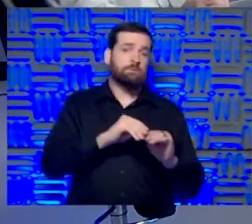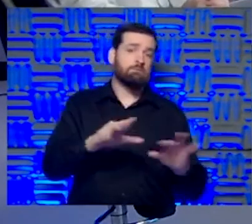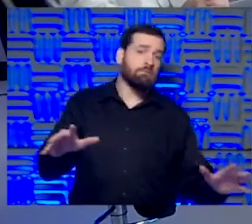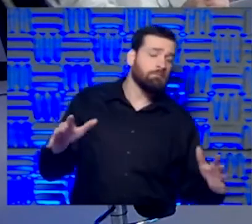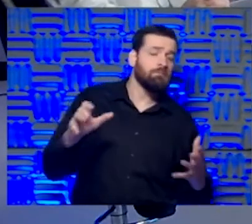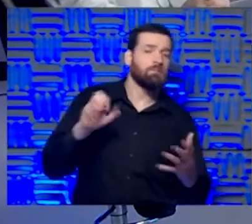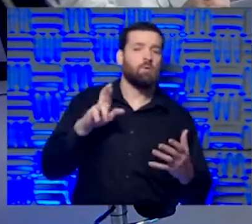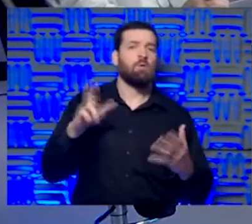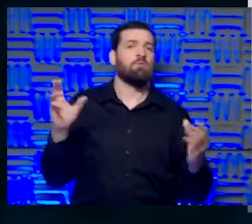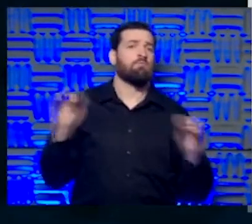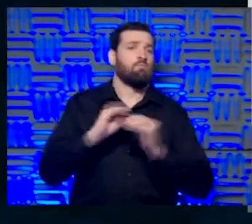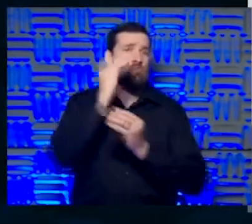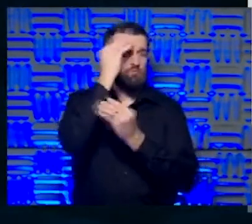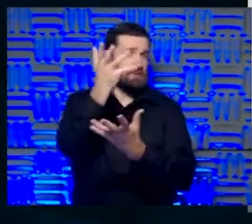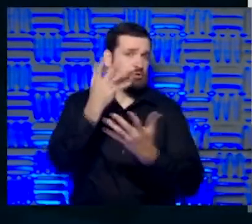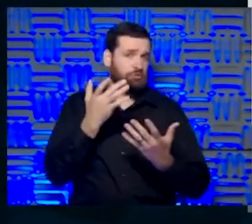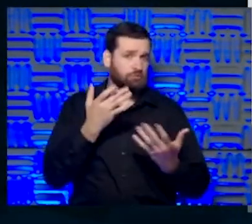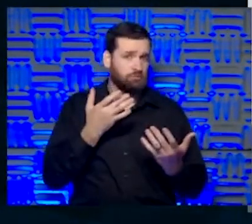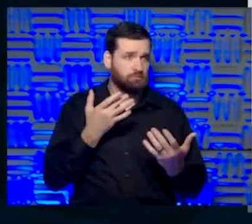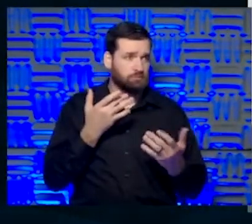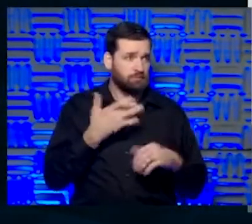information that may be available soon?